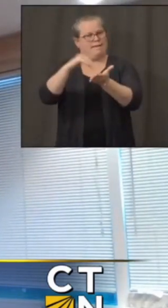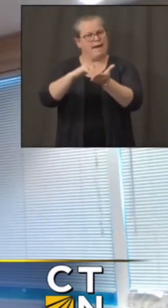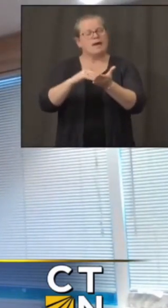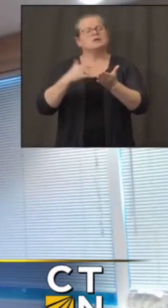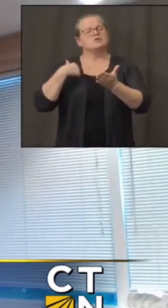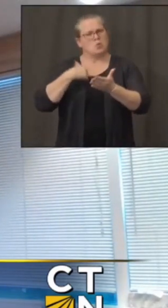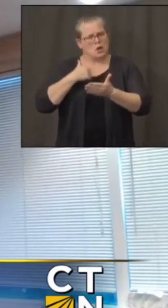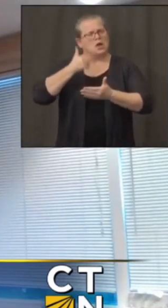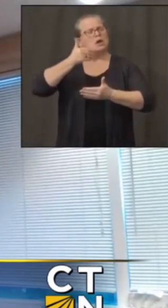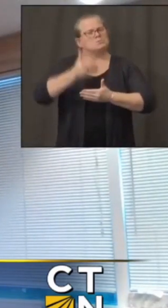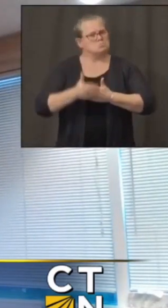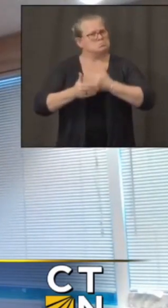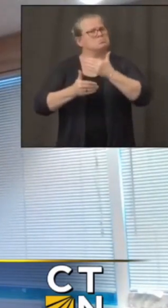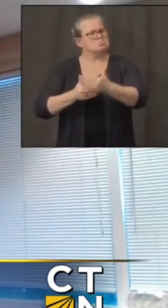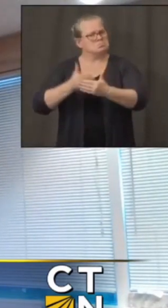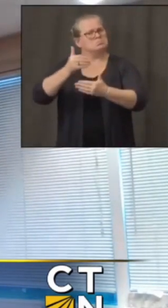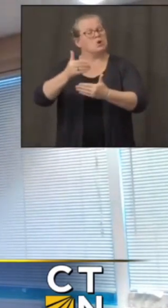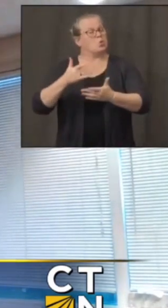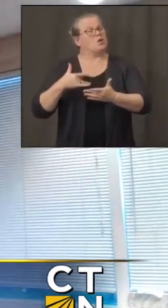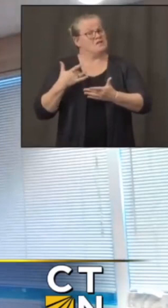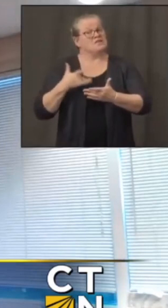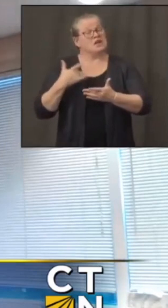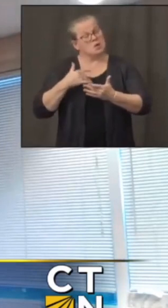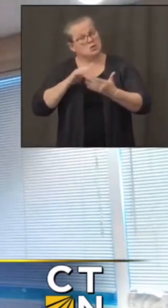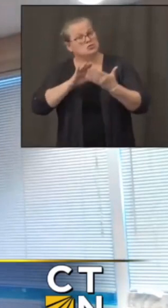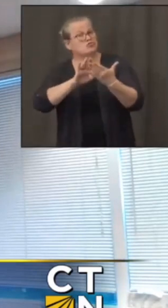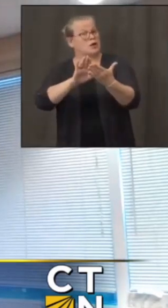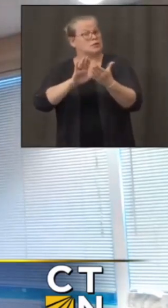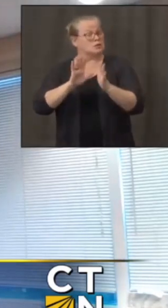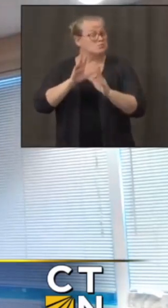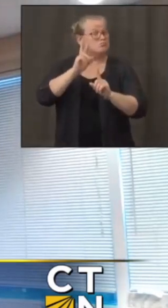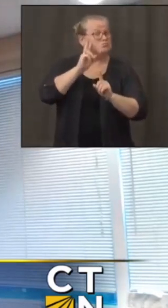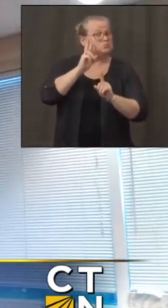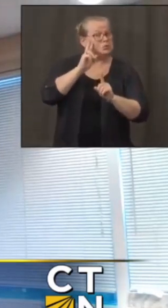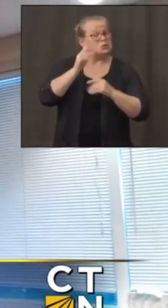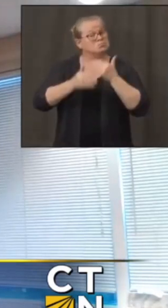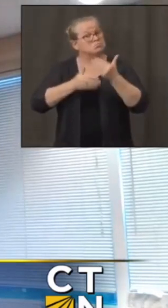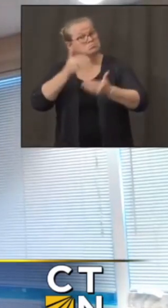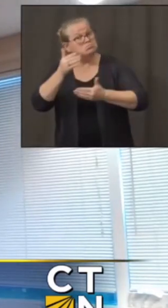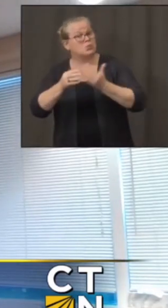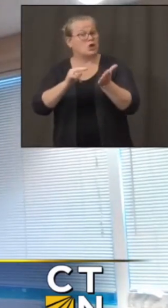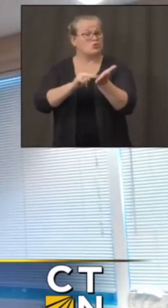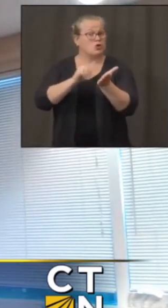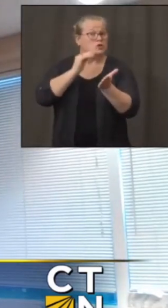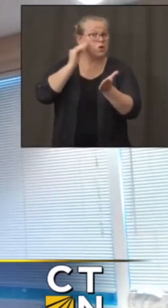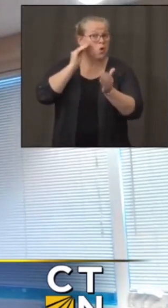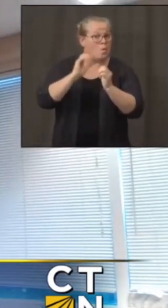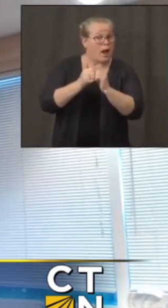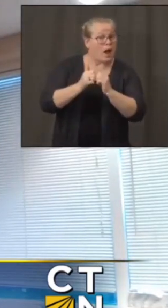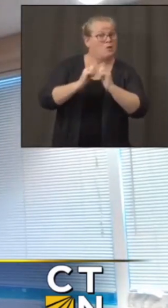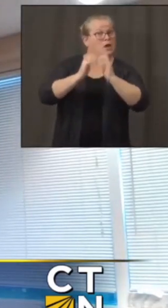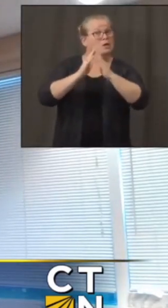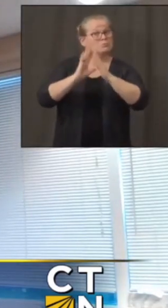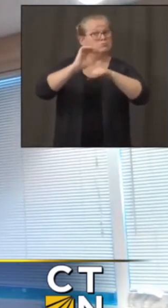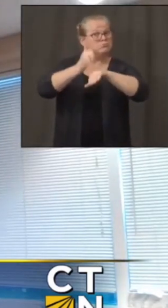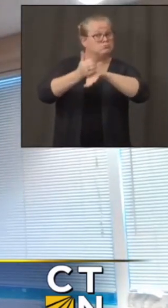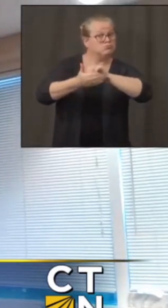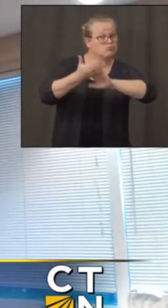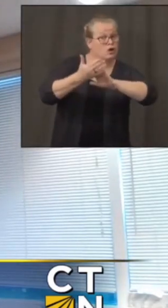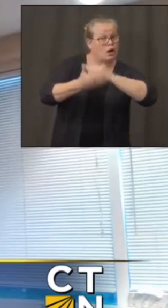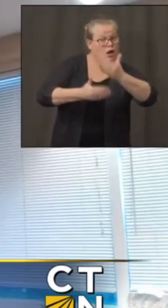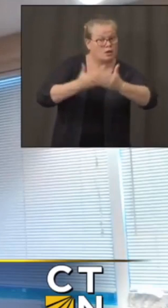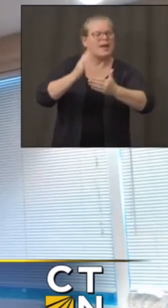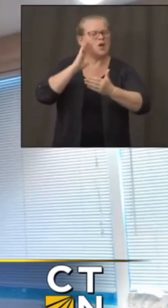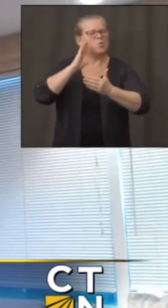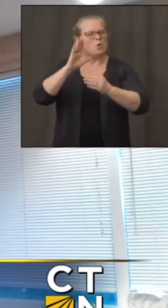of the challenges that we've seen. We want to see how this goes, how nursing homes implement it, and then we'll look at it